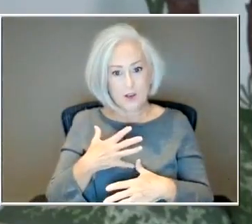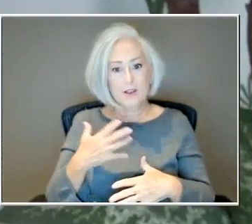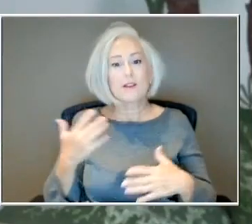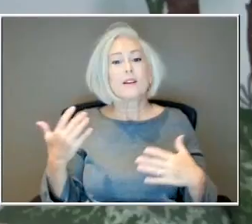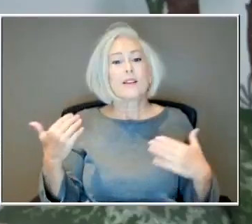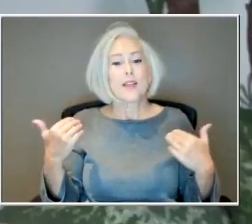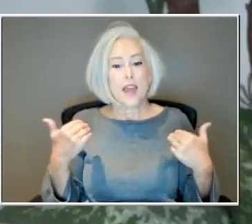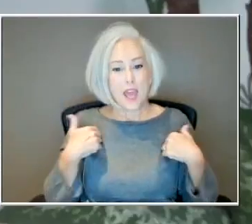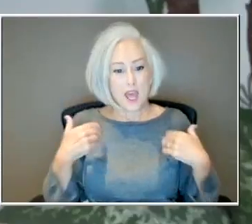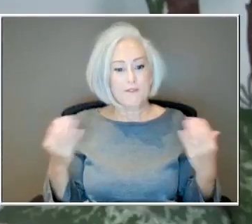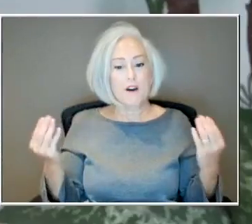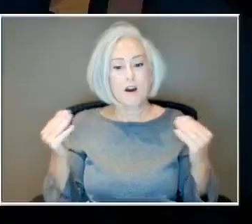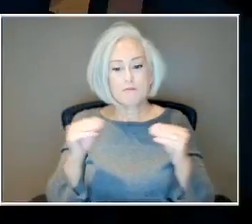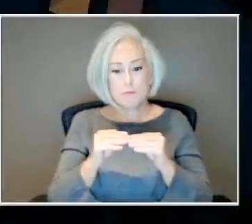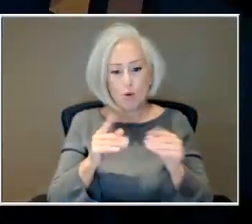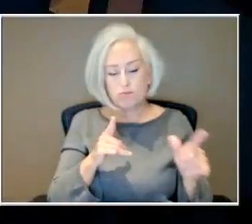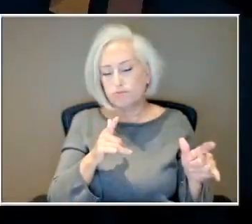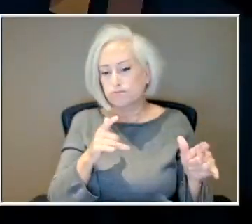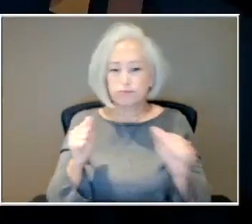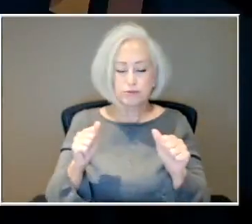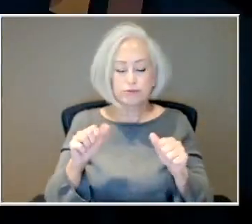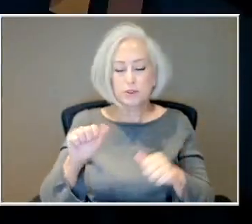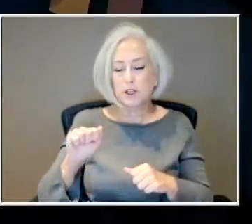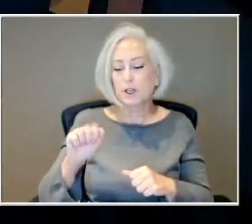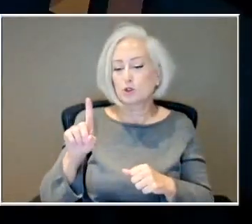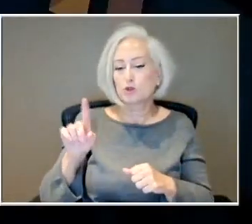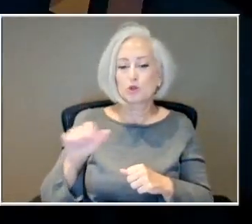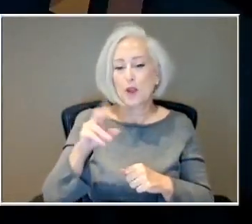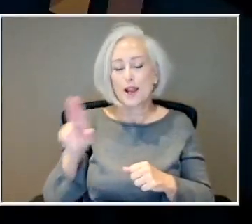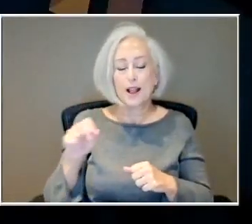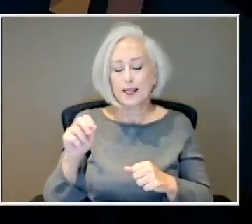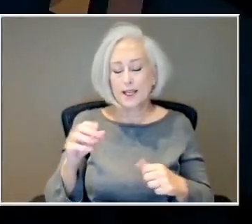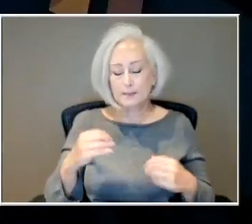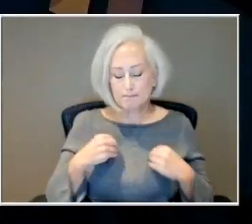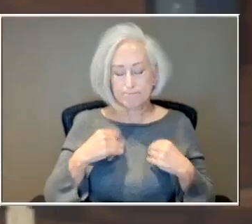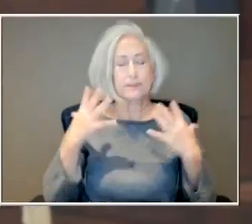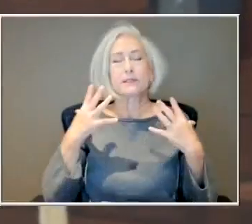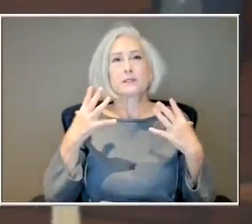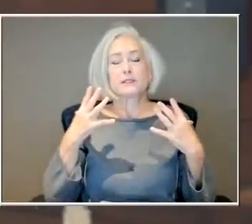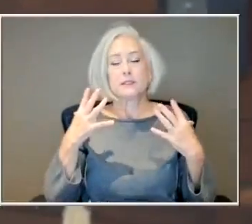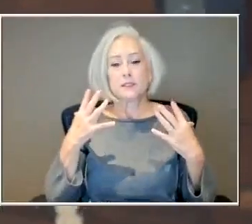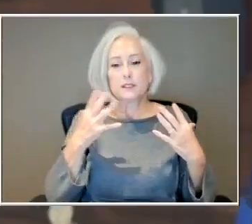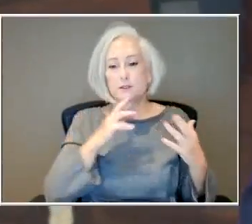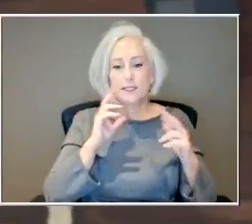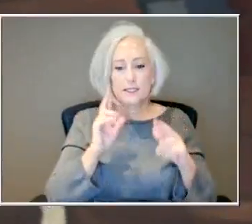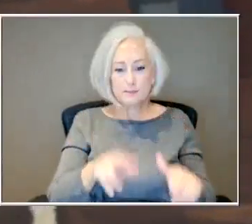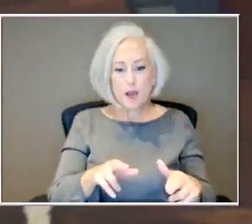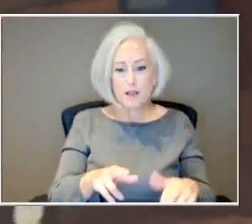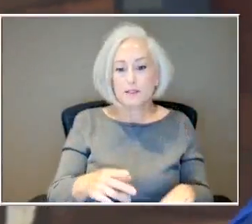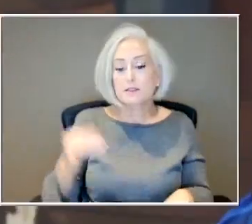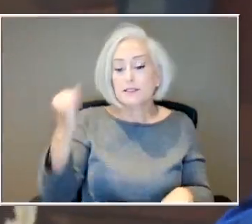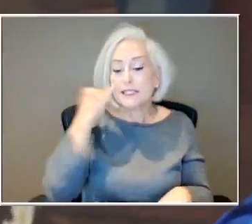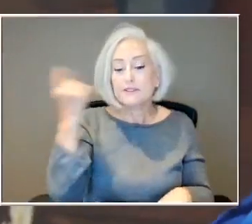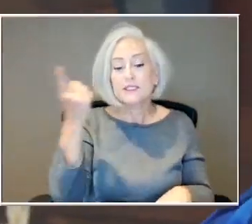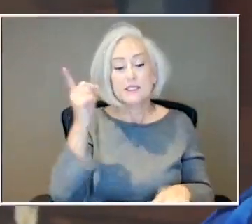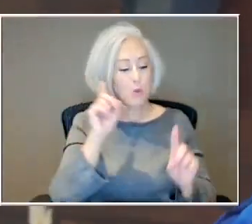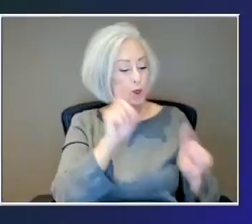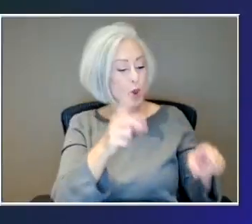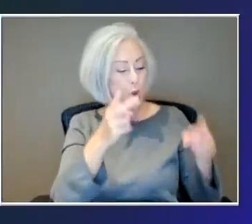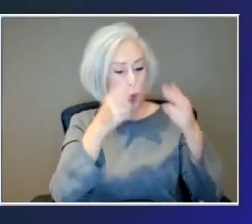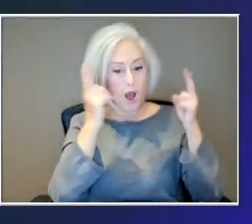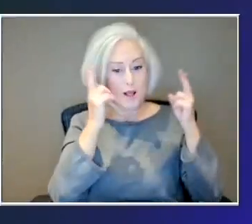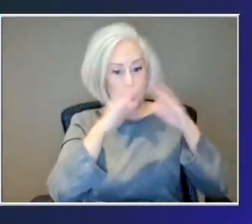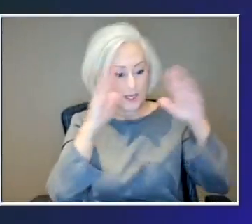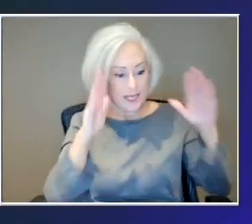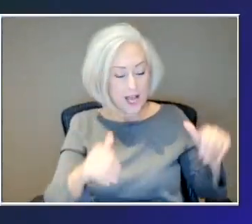response. Also, people that are going to haunted houses during Halloween, they're anticipating being scared, so the chances of that affecting your heart